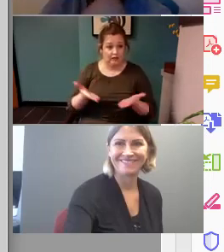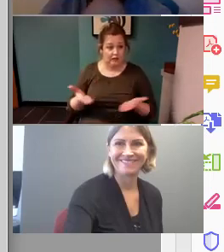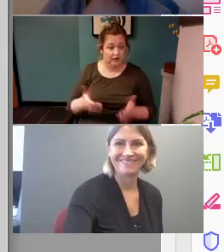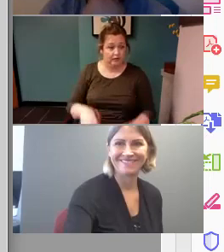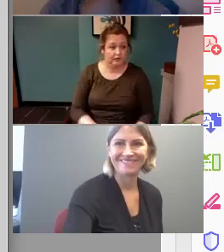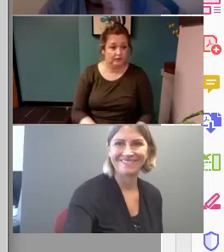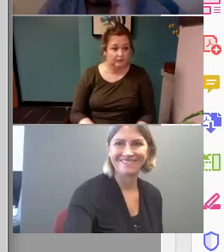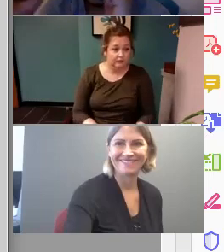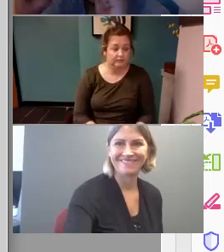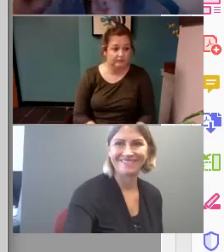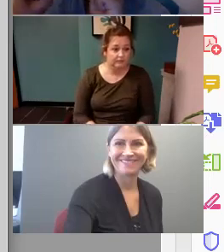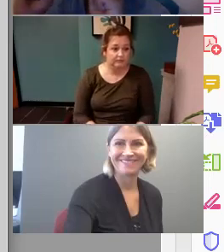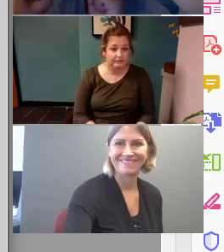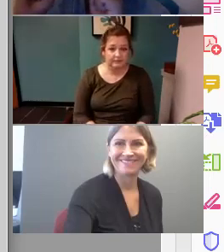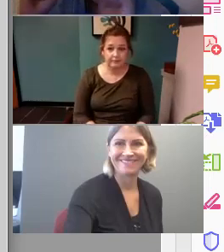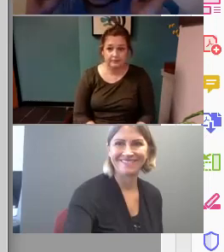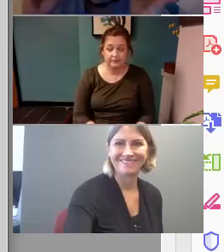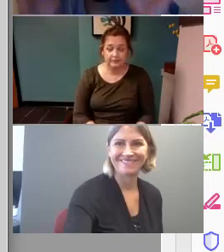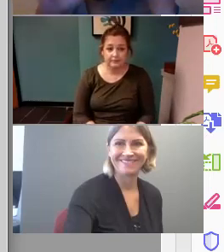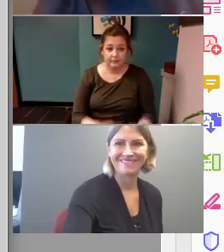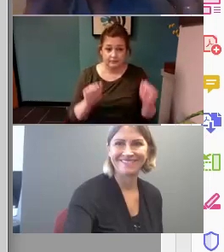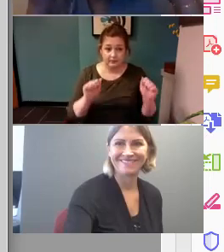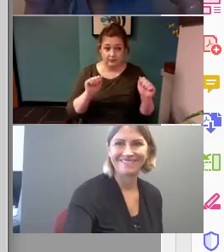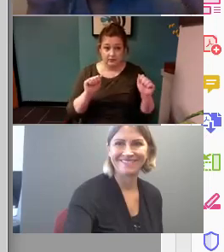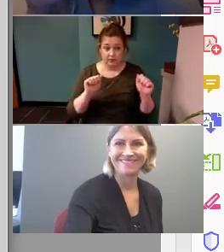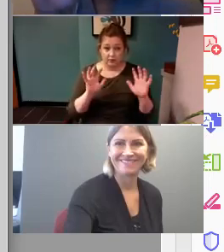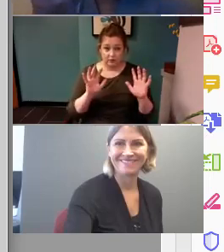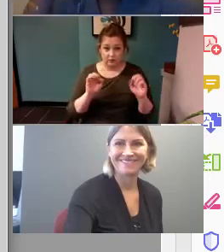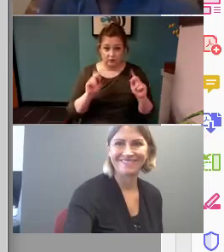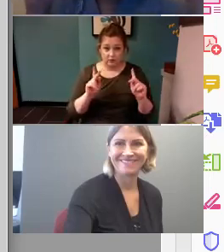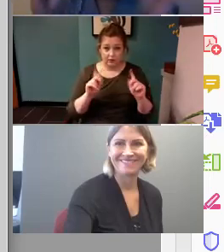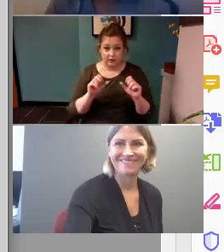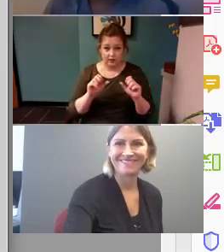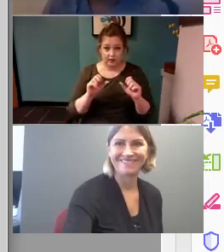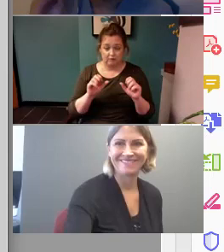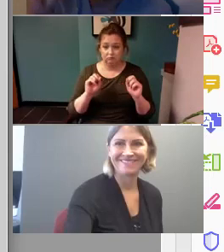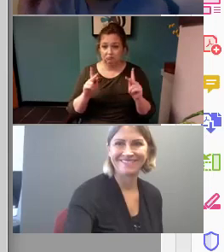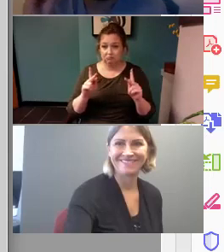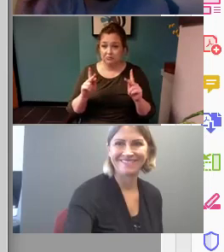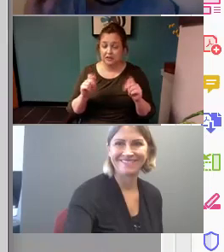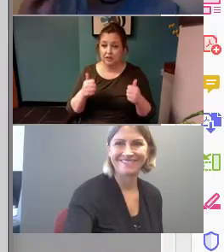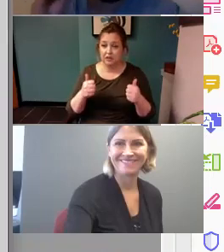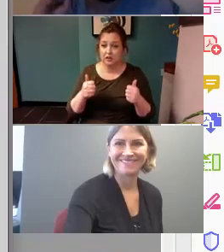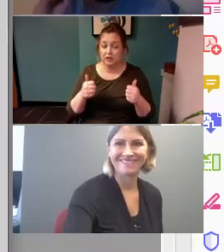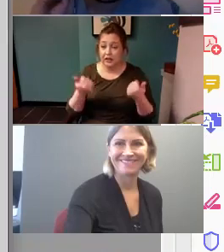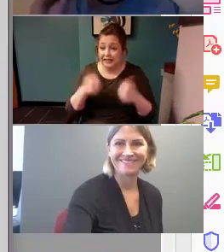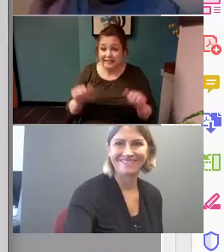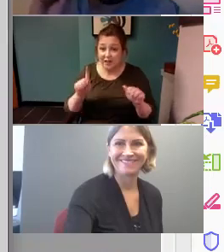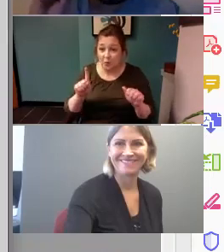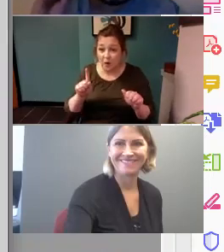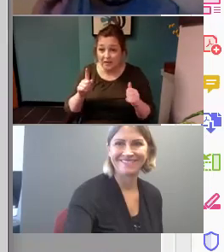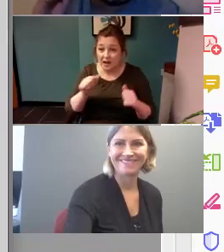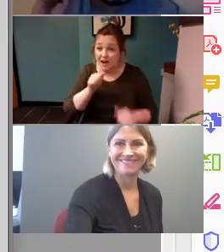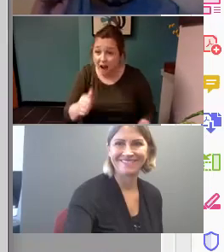Right? Does anyone, okay, don't type in yes anymore. Does anyone not understand why it's n log